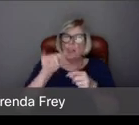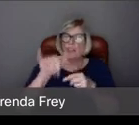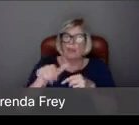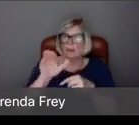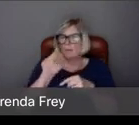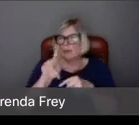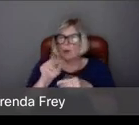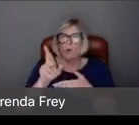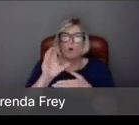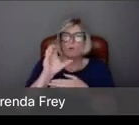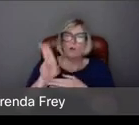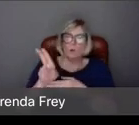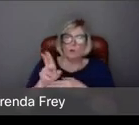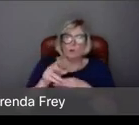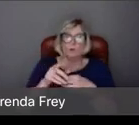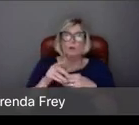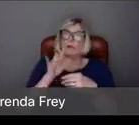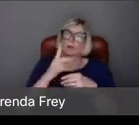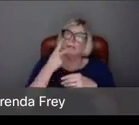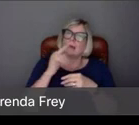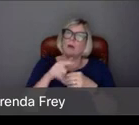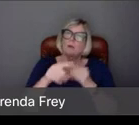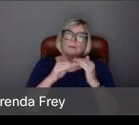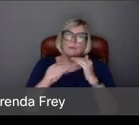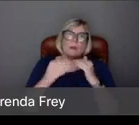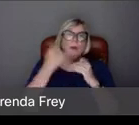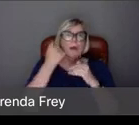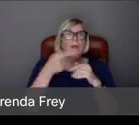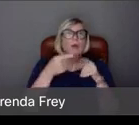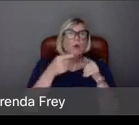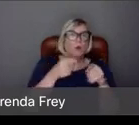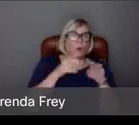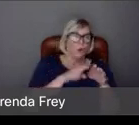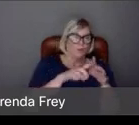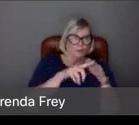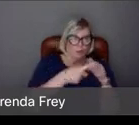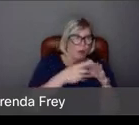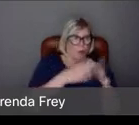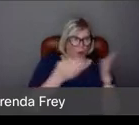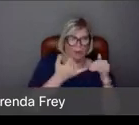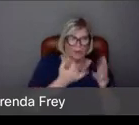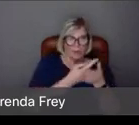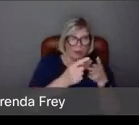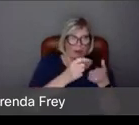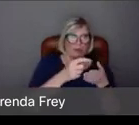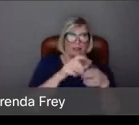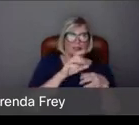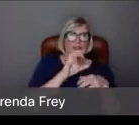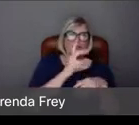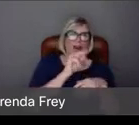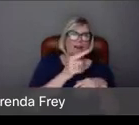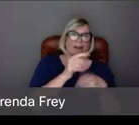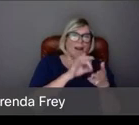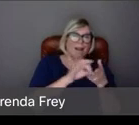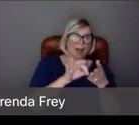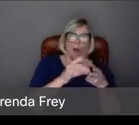as a stability factor. Now, if you set it up this week and next week you apply for a loan, it doesn't mean a lot. The consistency thing, we need to see it coming into the account